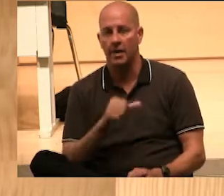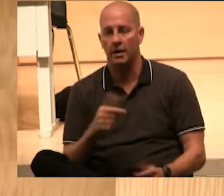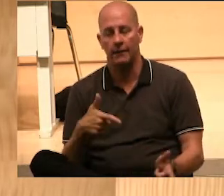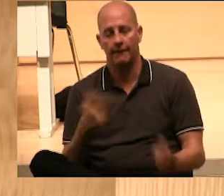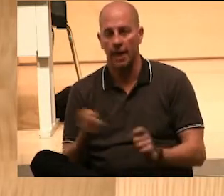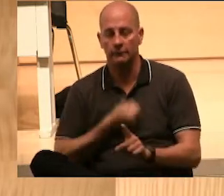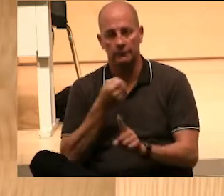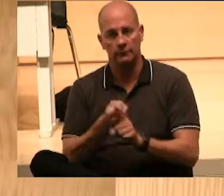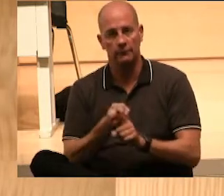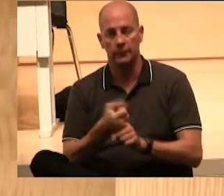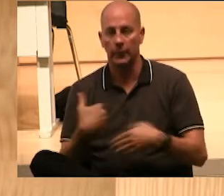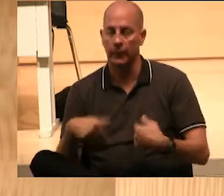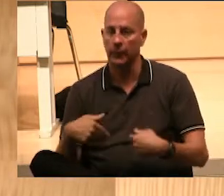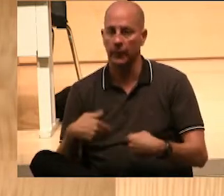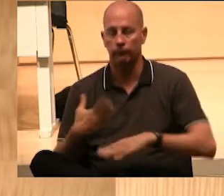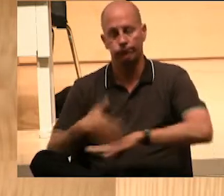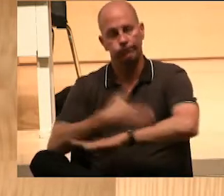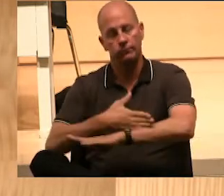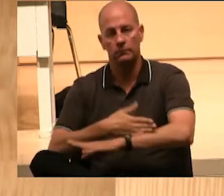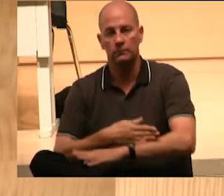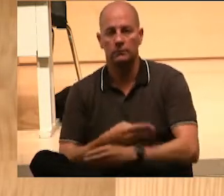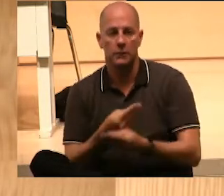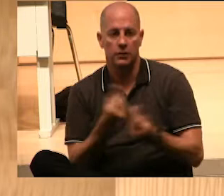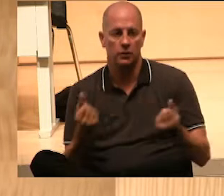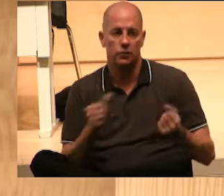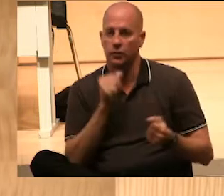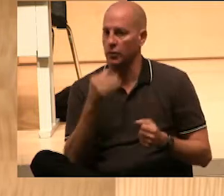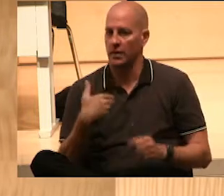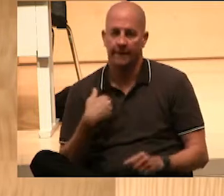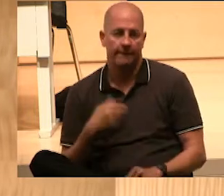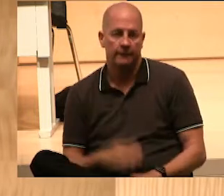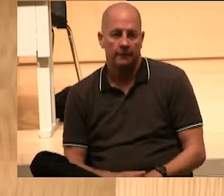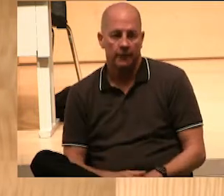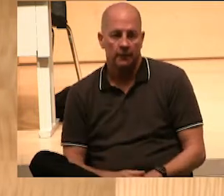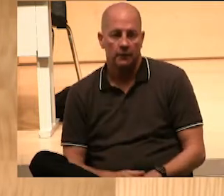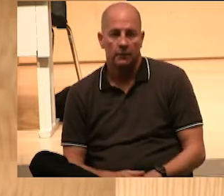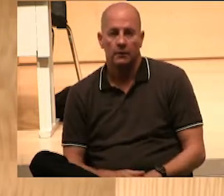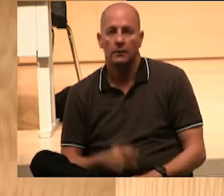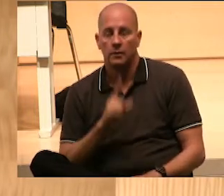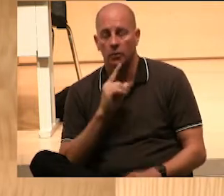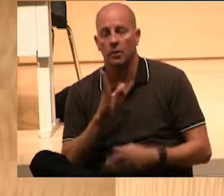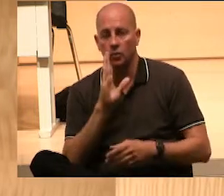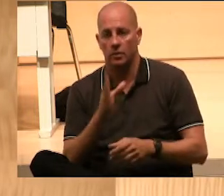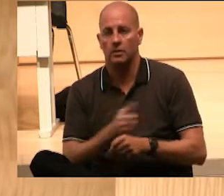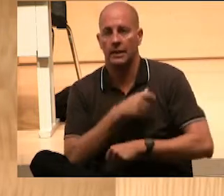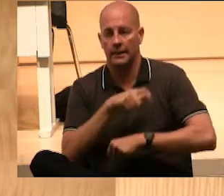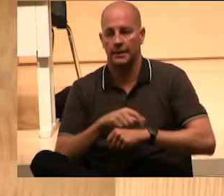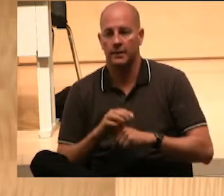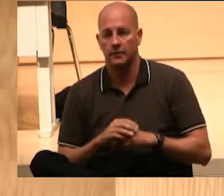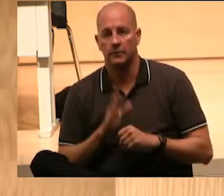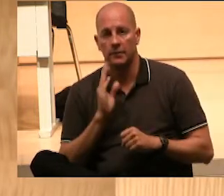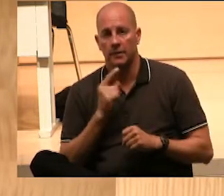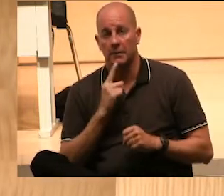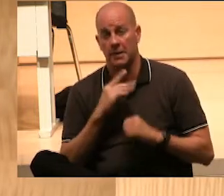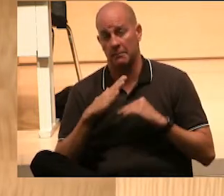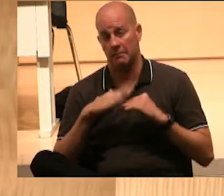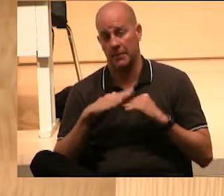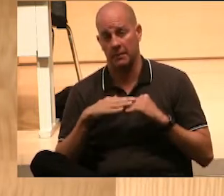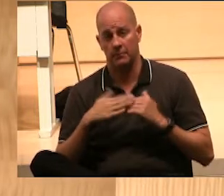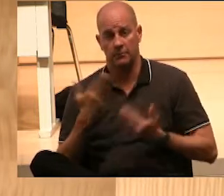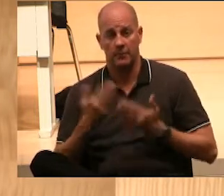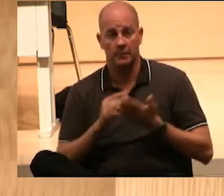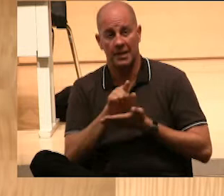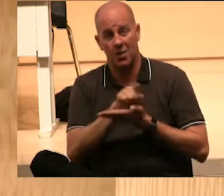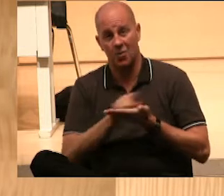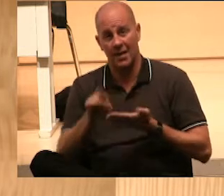fast, quick solutions to helping someone get better. It really does take time. I would say at the minimum we need at